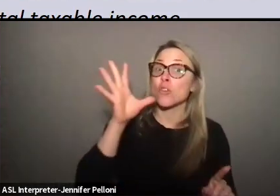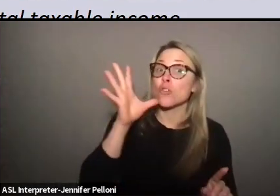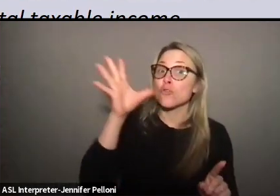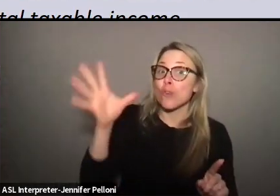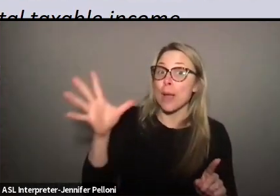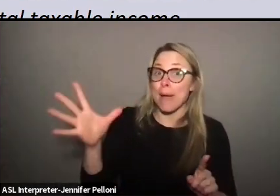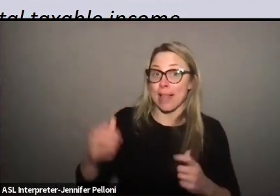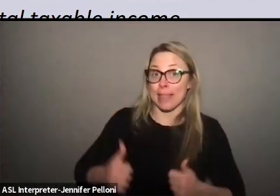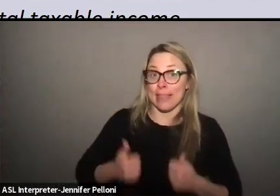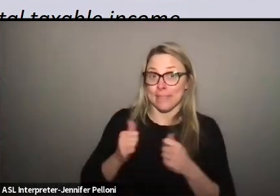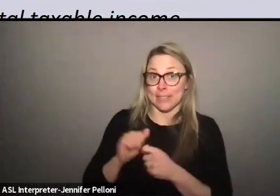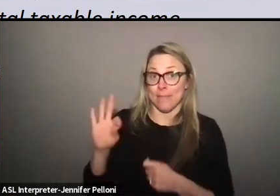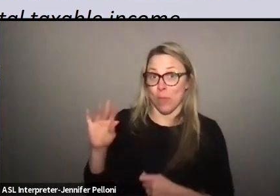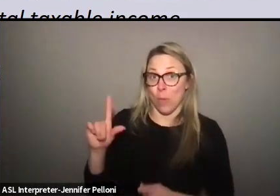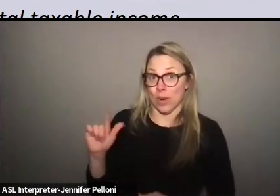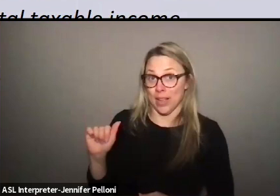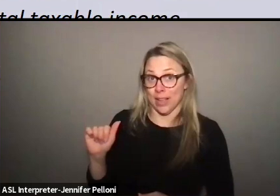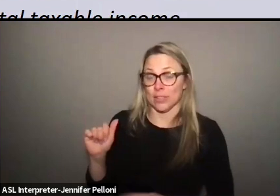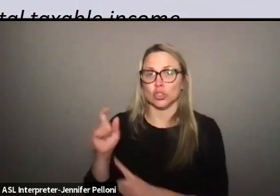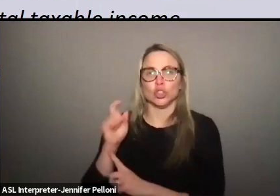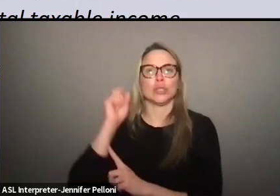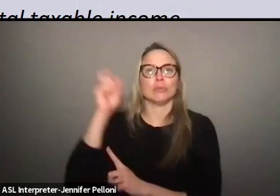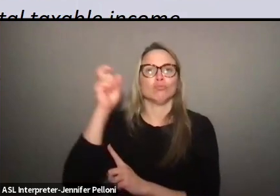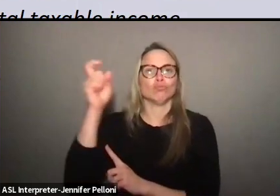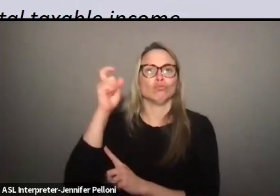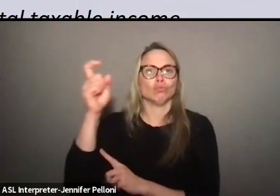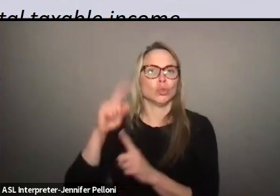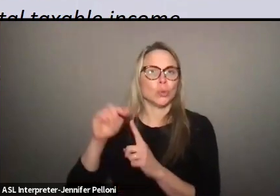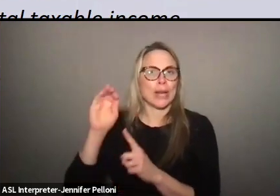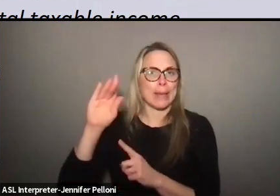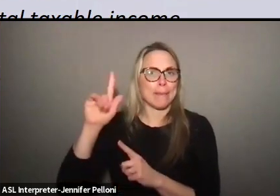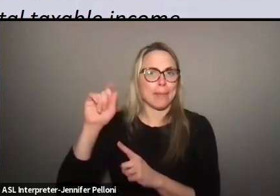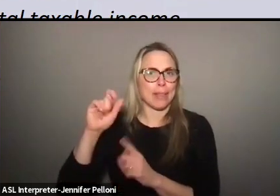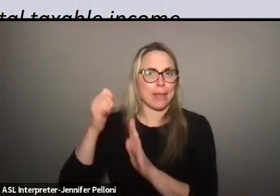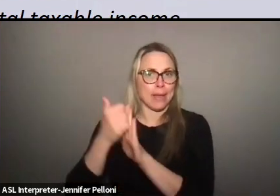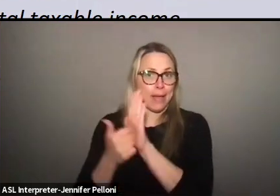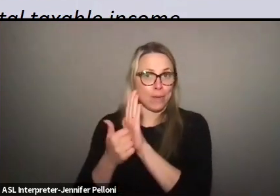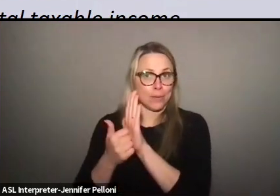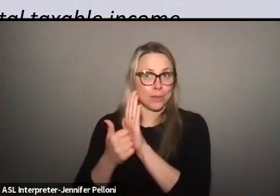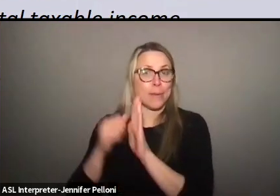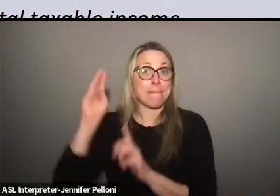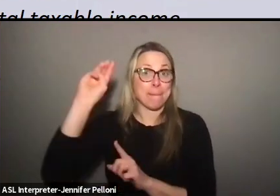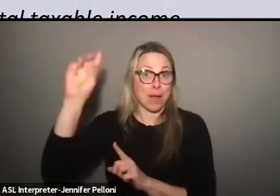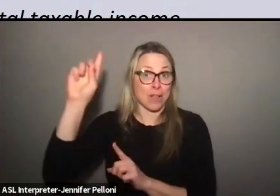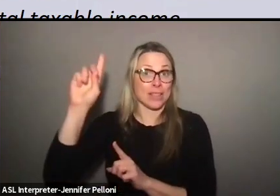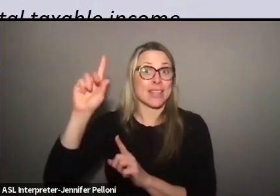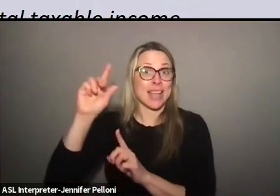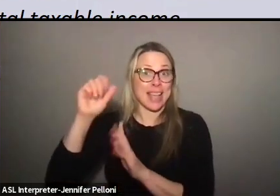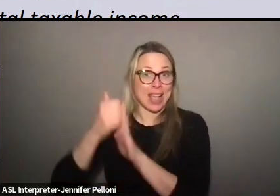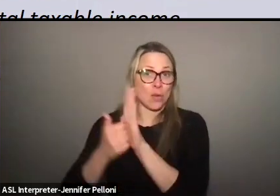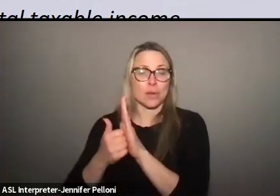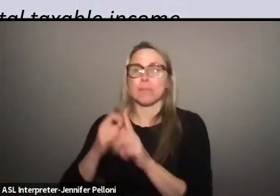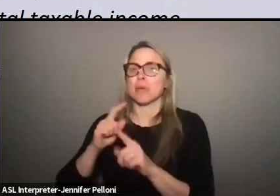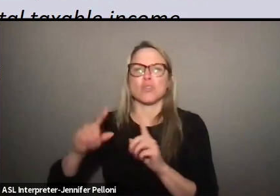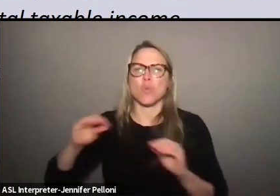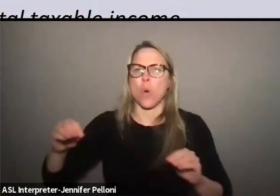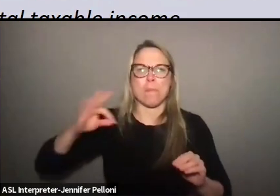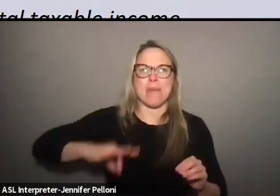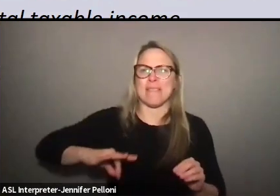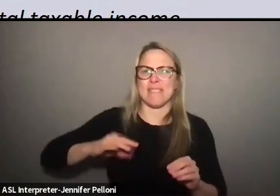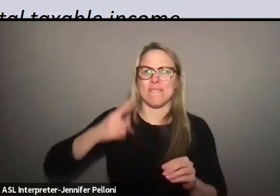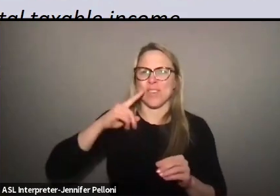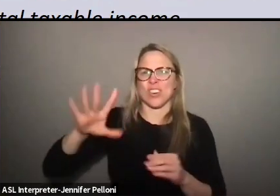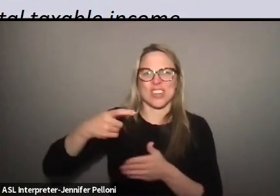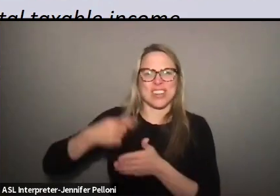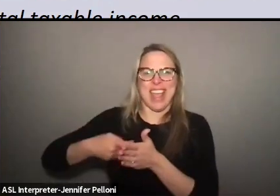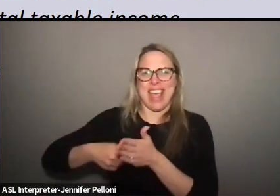Florida, she could make contributions to an ABLE account, a Maryland ABLE account, but she's not going to benefit tax-wise, right?